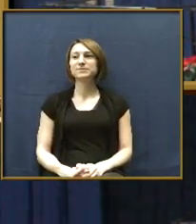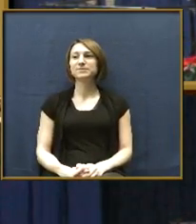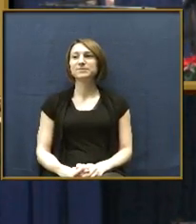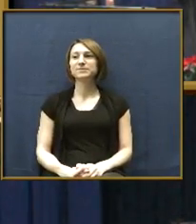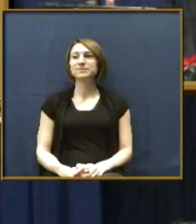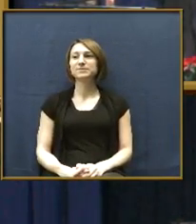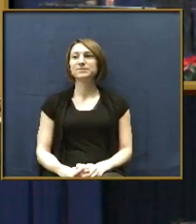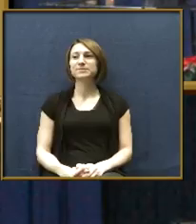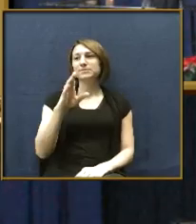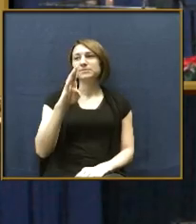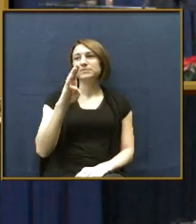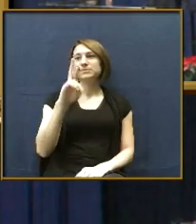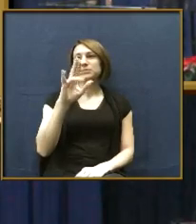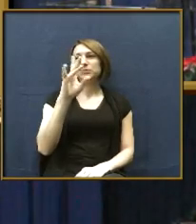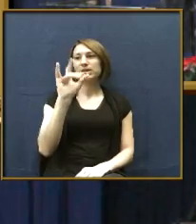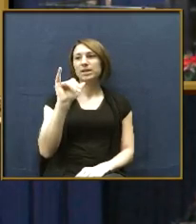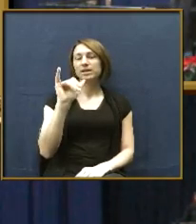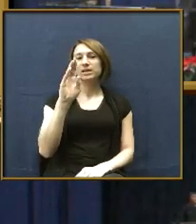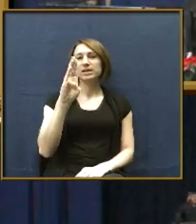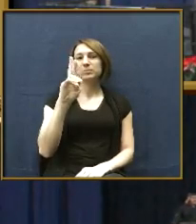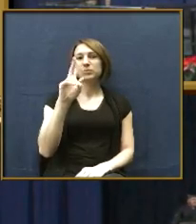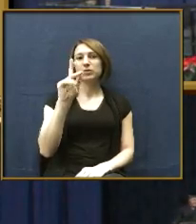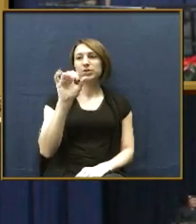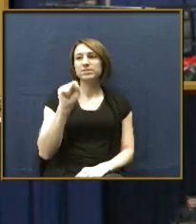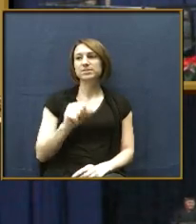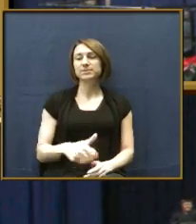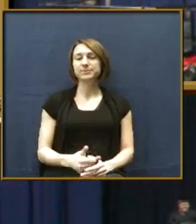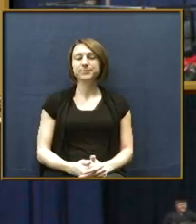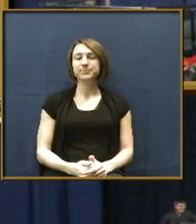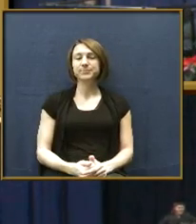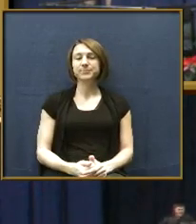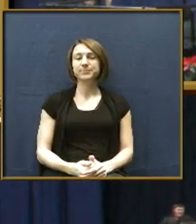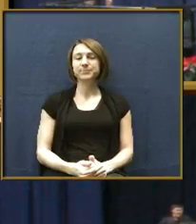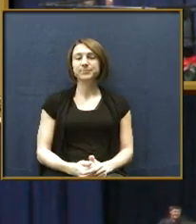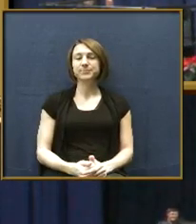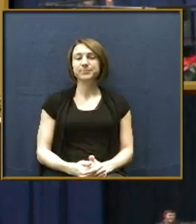Brady, magna cum laude.